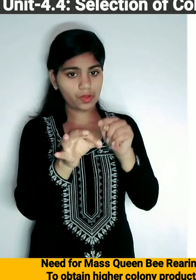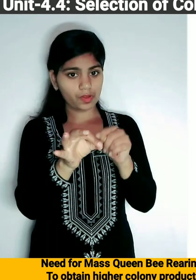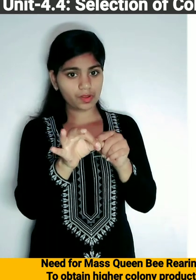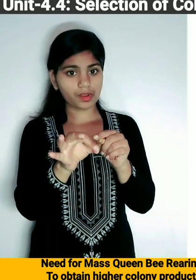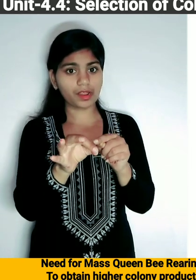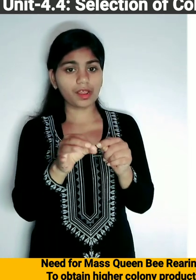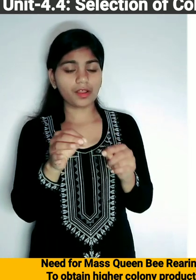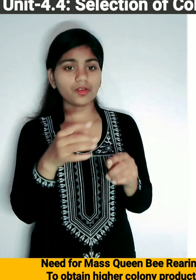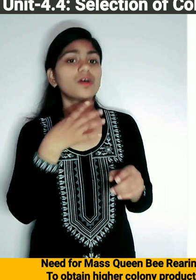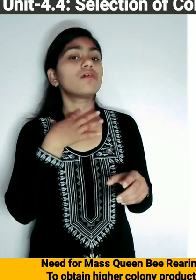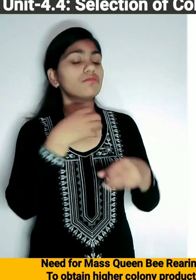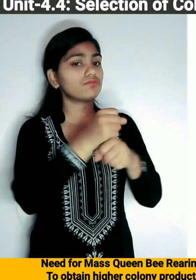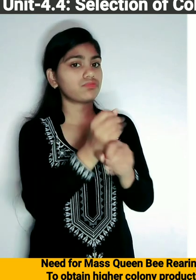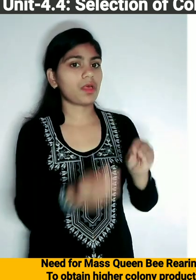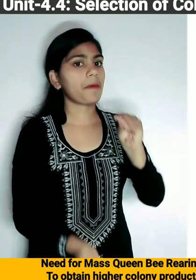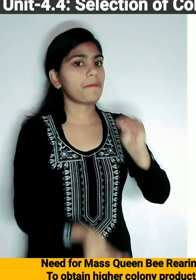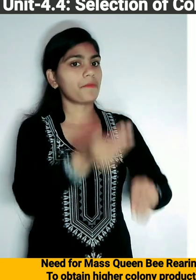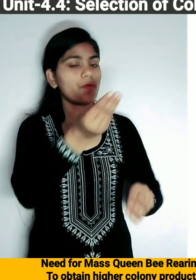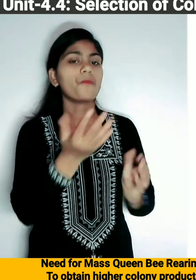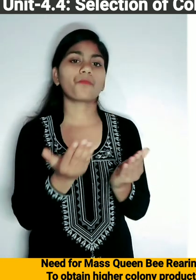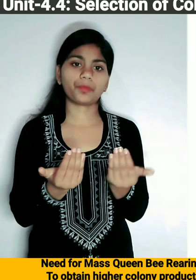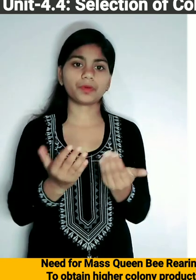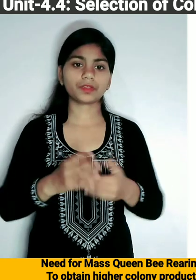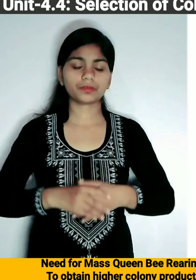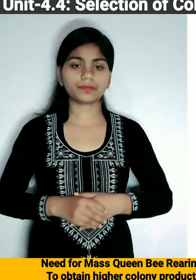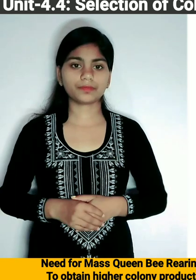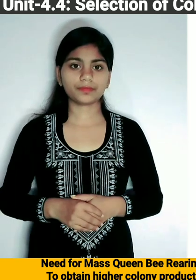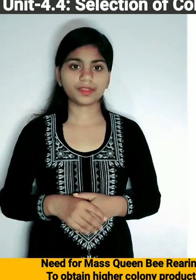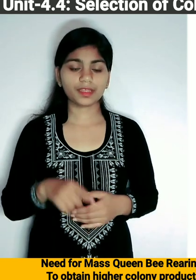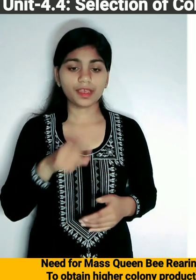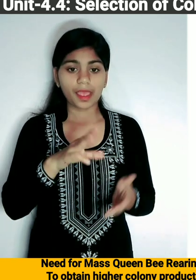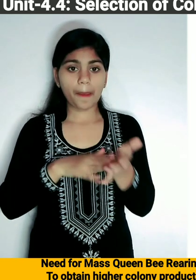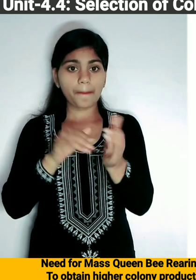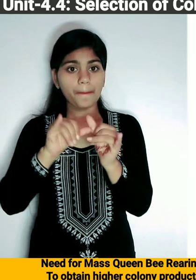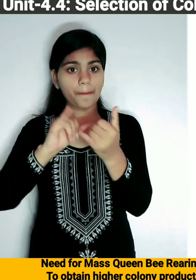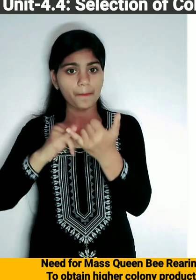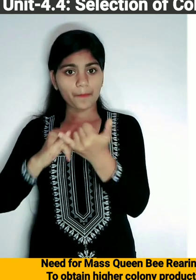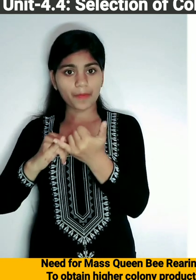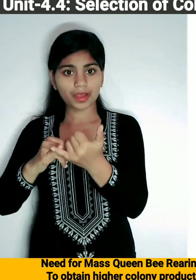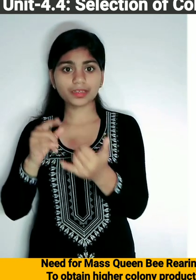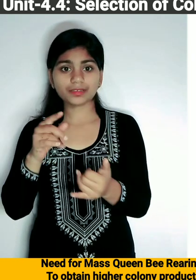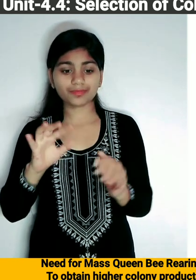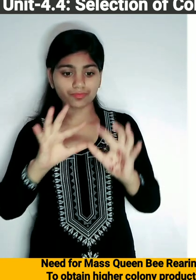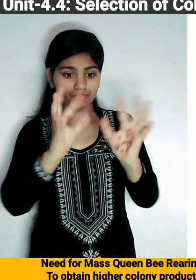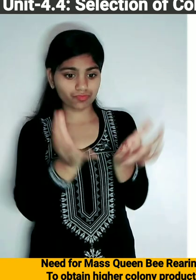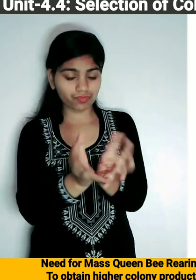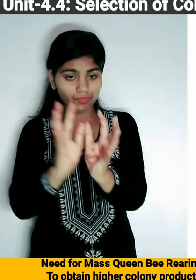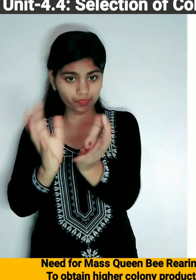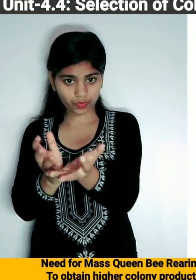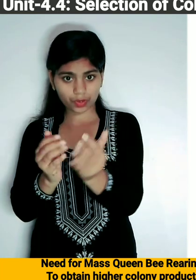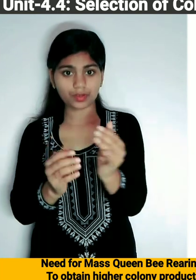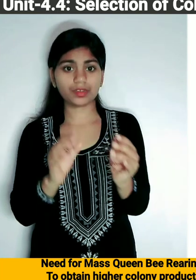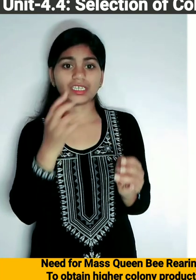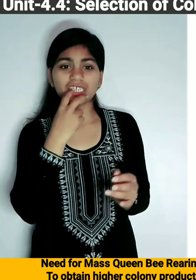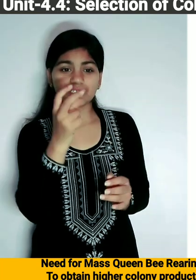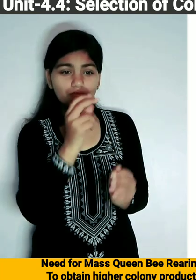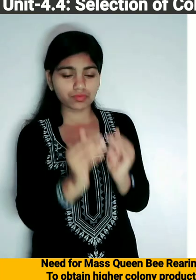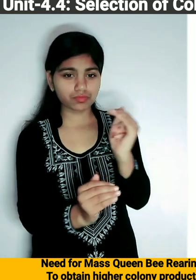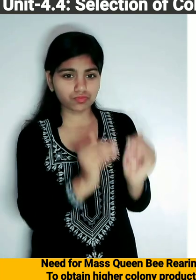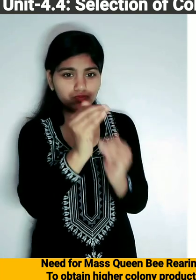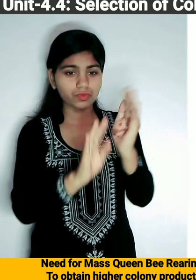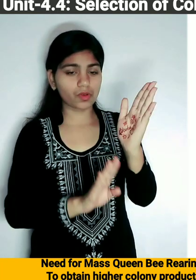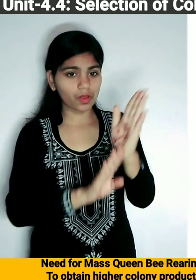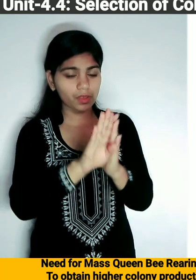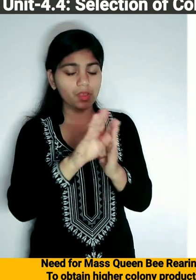mated quality queen bees are required. So mass rearing of queen bees is